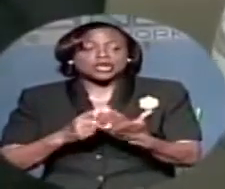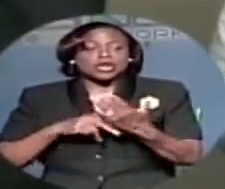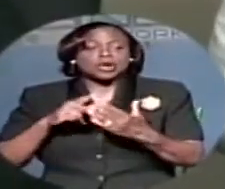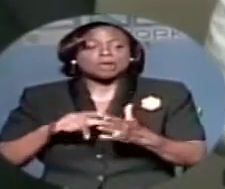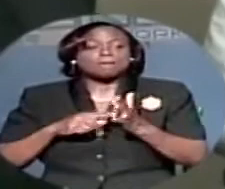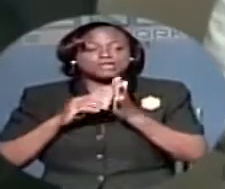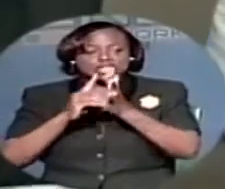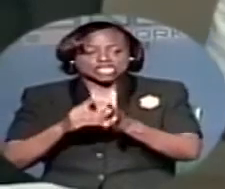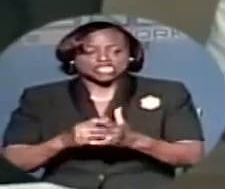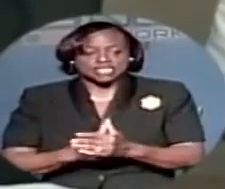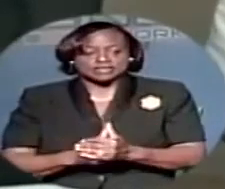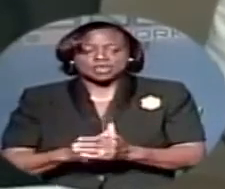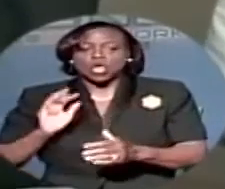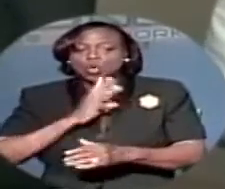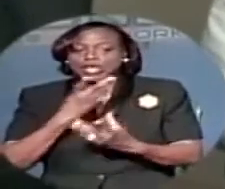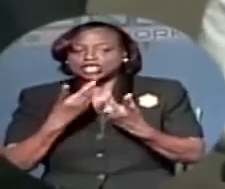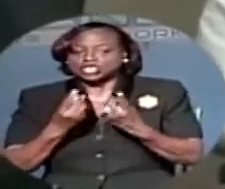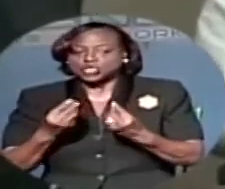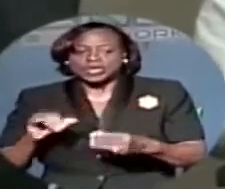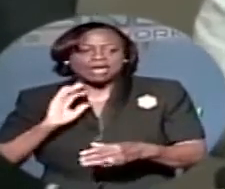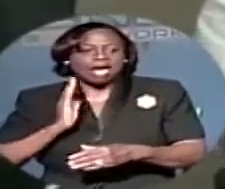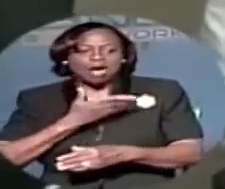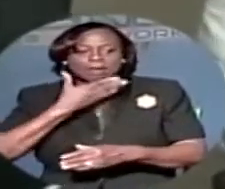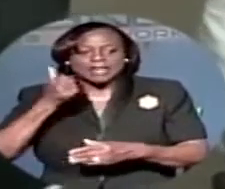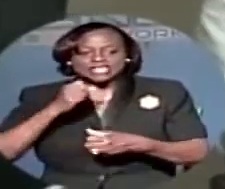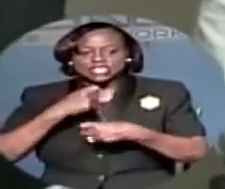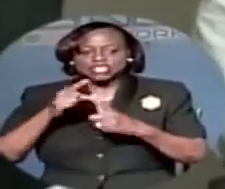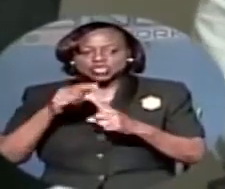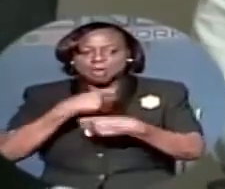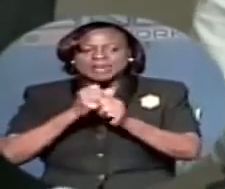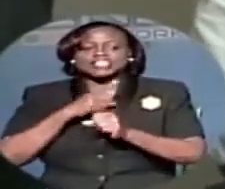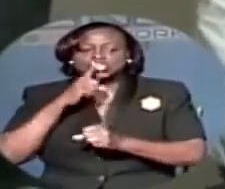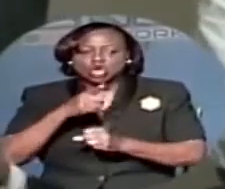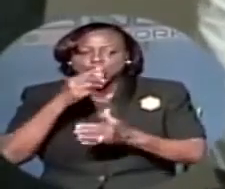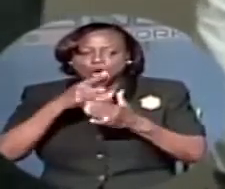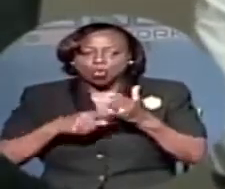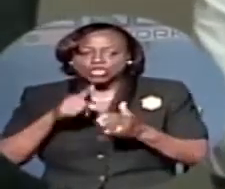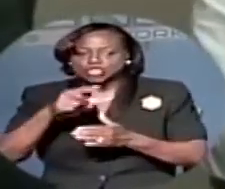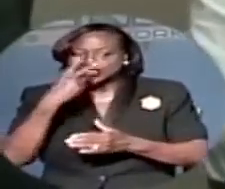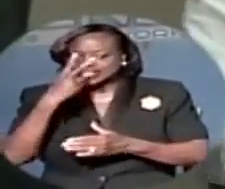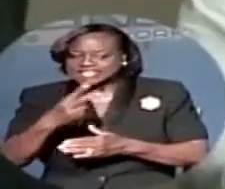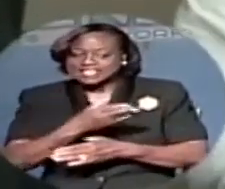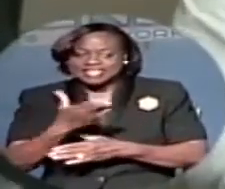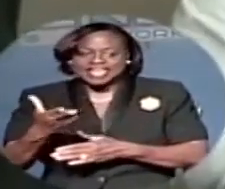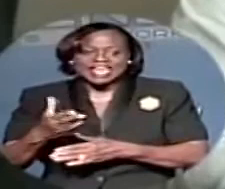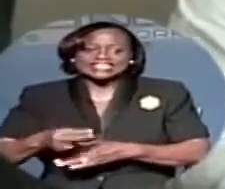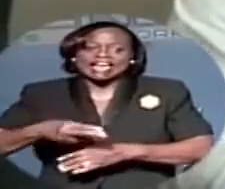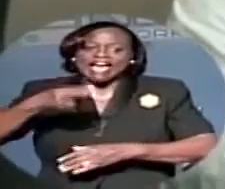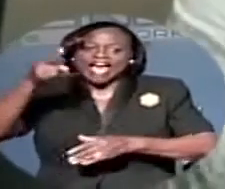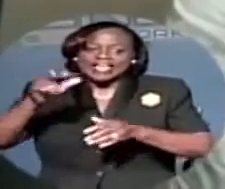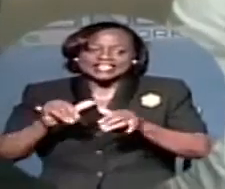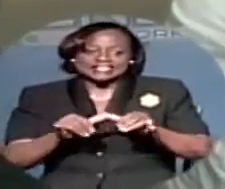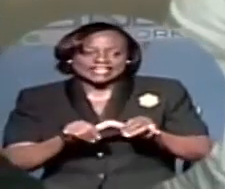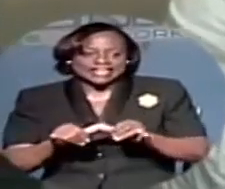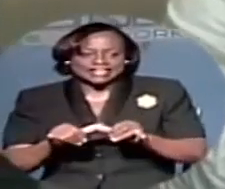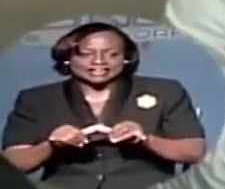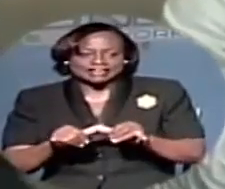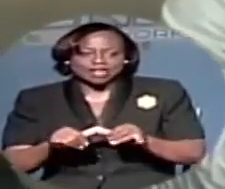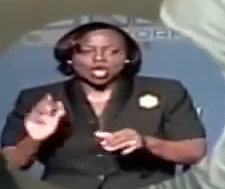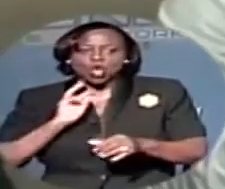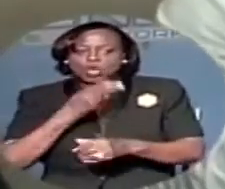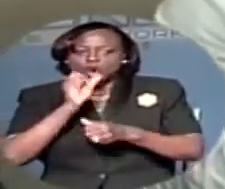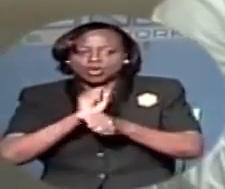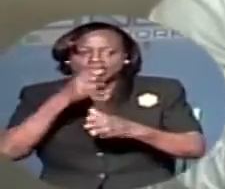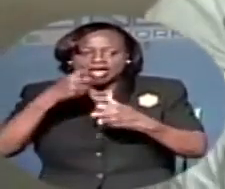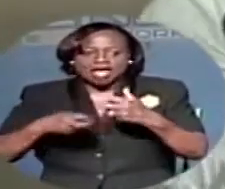We're doing our best to make sure that what you see there is of the highest standard that we can achieve. And we're working hard to